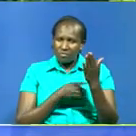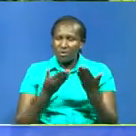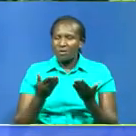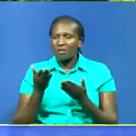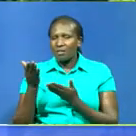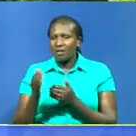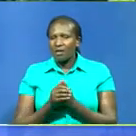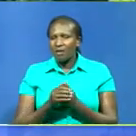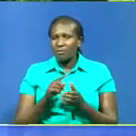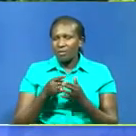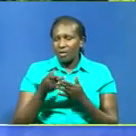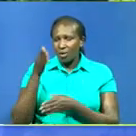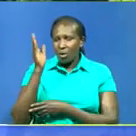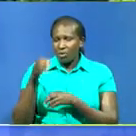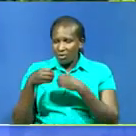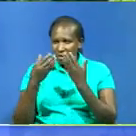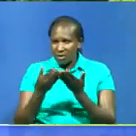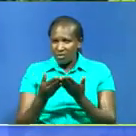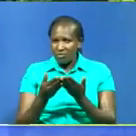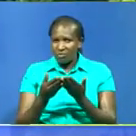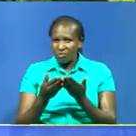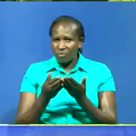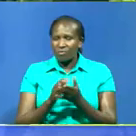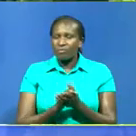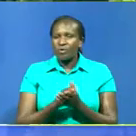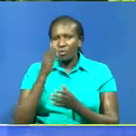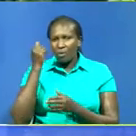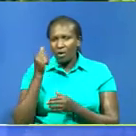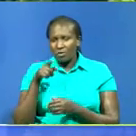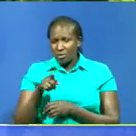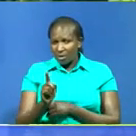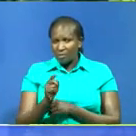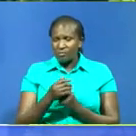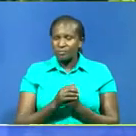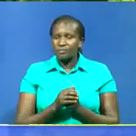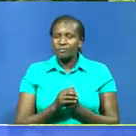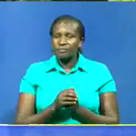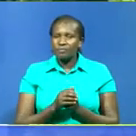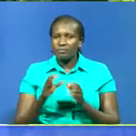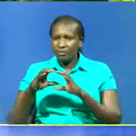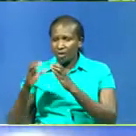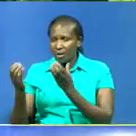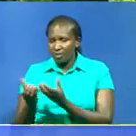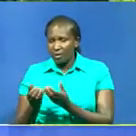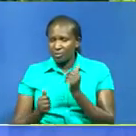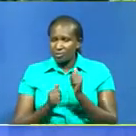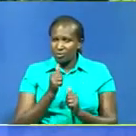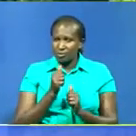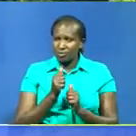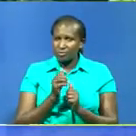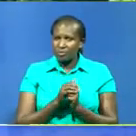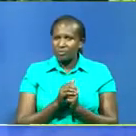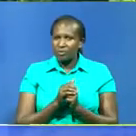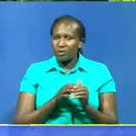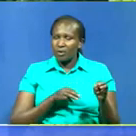with visions Mungu aliwapatia na haziezi executive. Why? Ni yeye tu anajua. Companies have been lost. They have been run